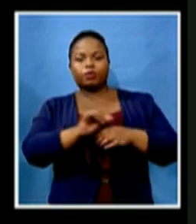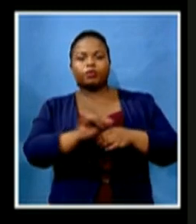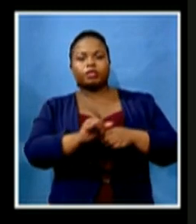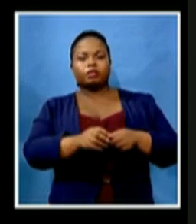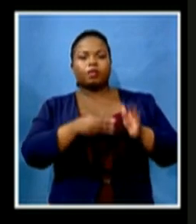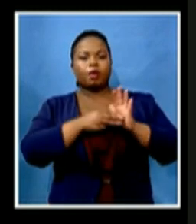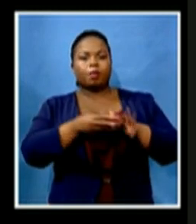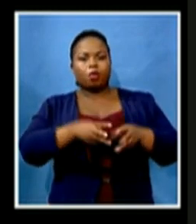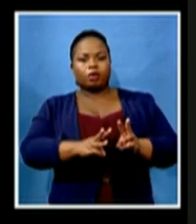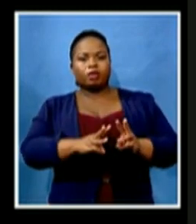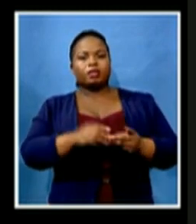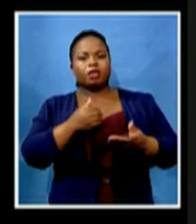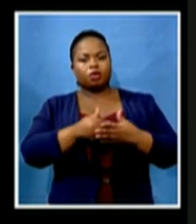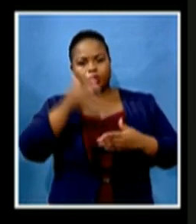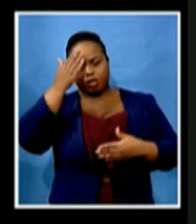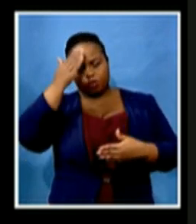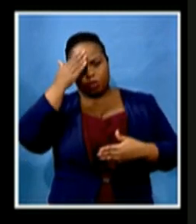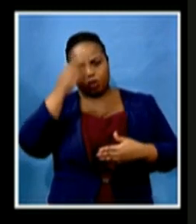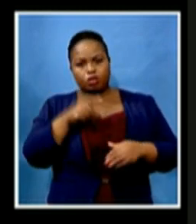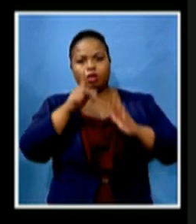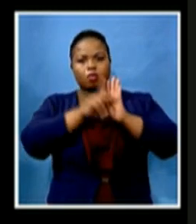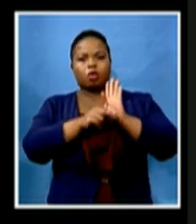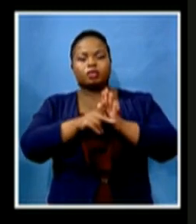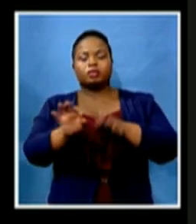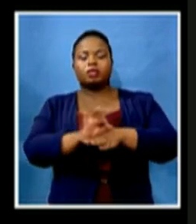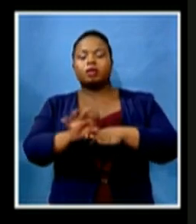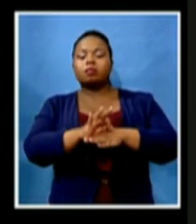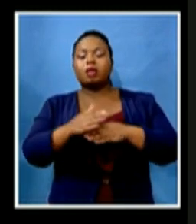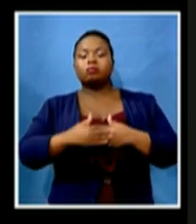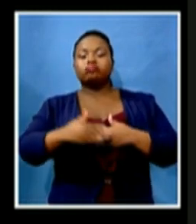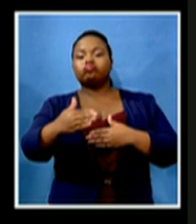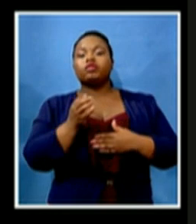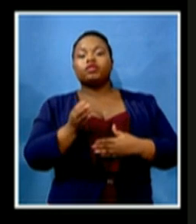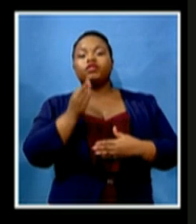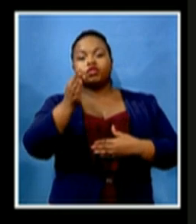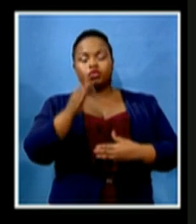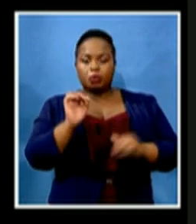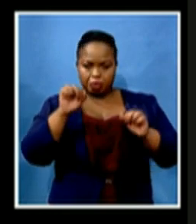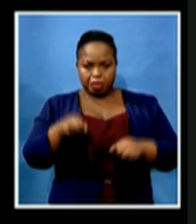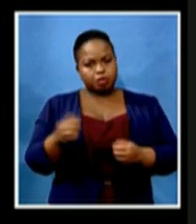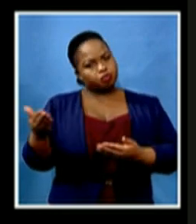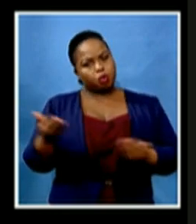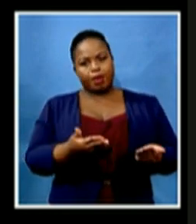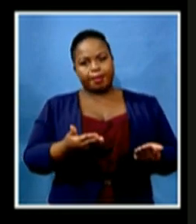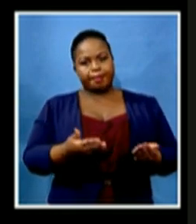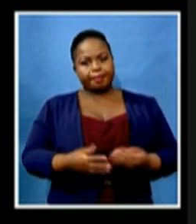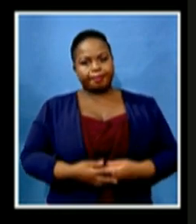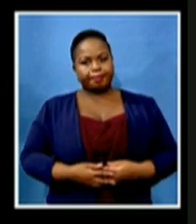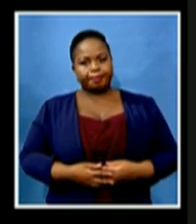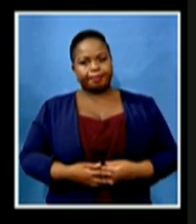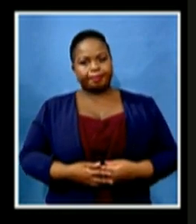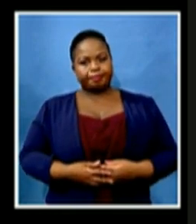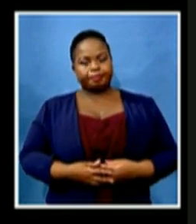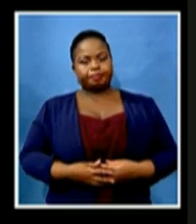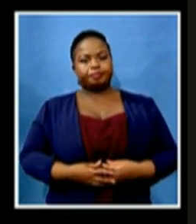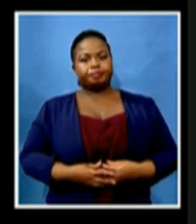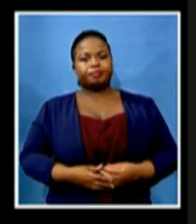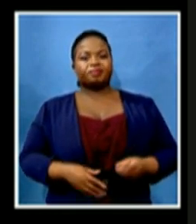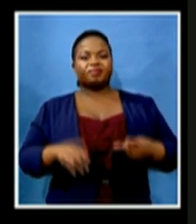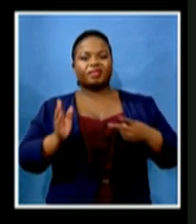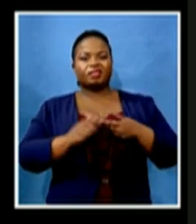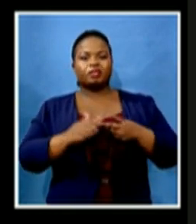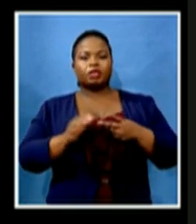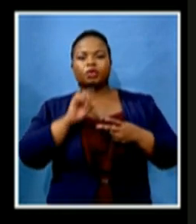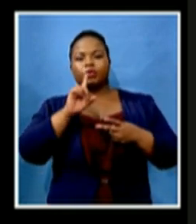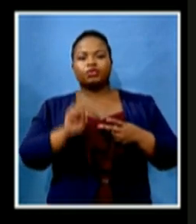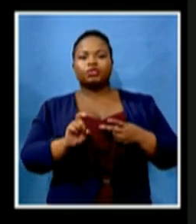going forward. So yes, we certainly welcome that. On the second question about the work that's being done and where